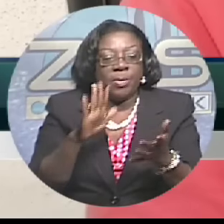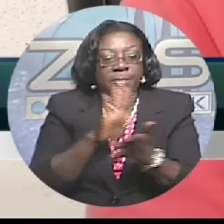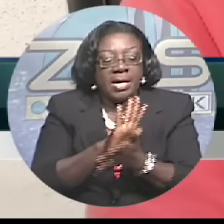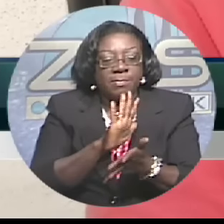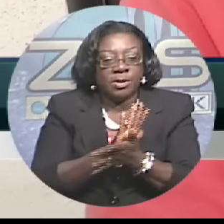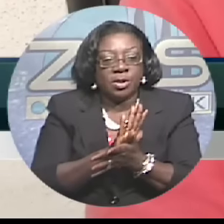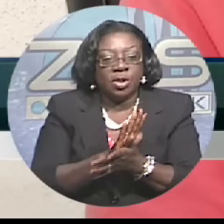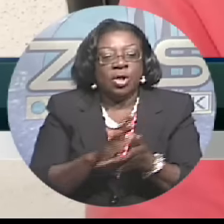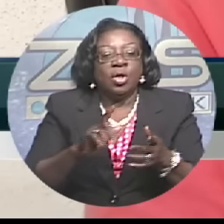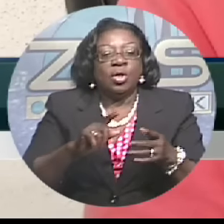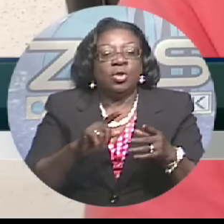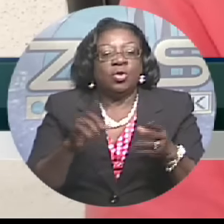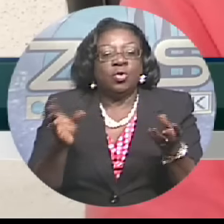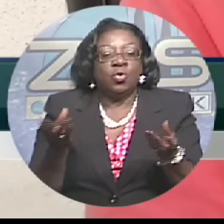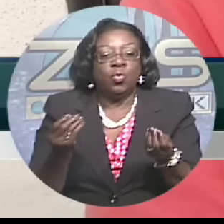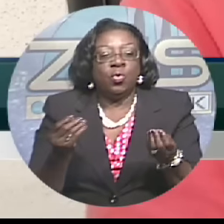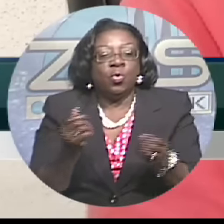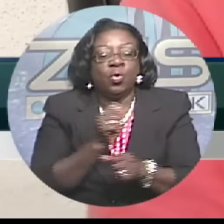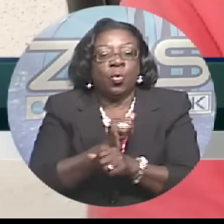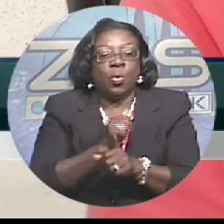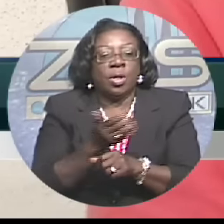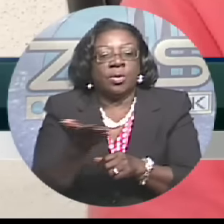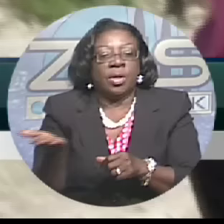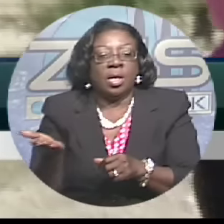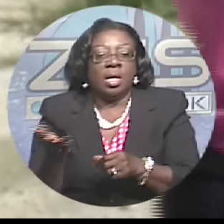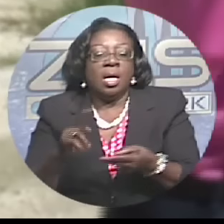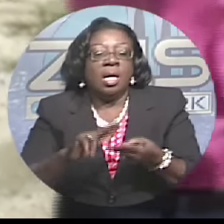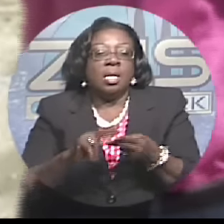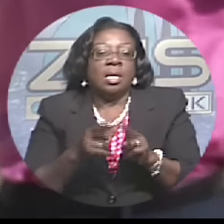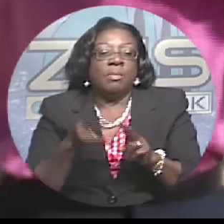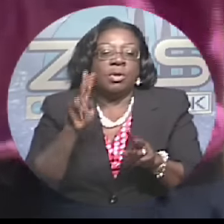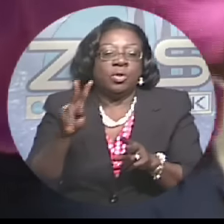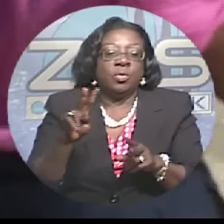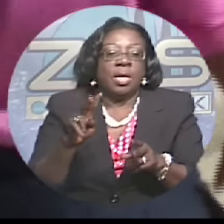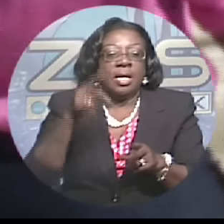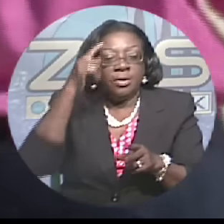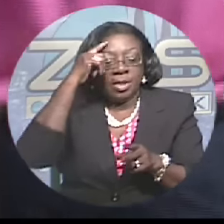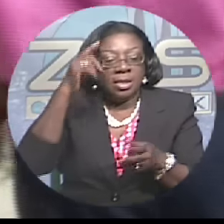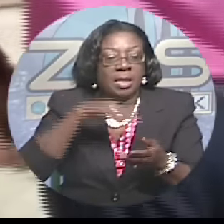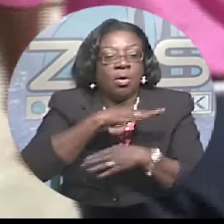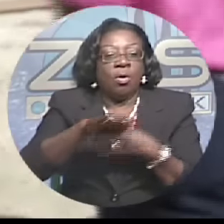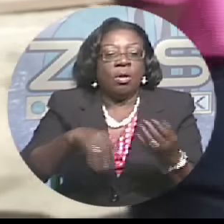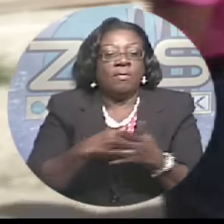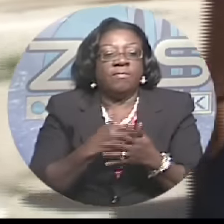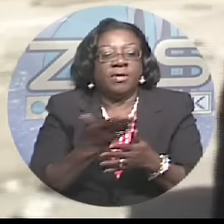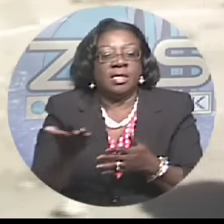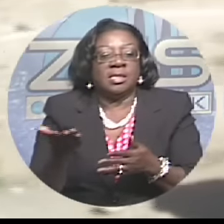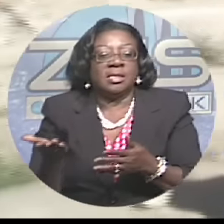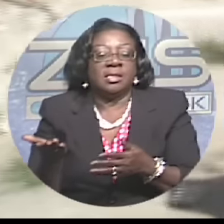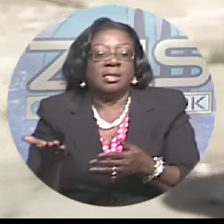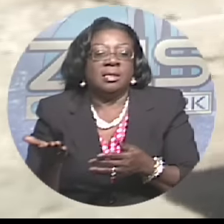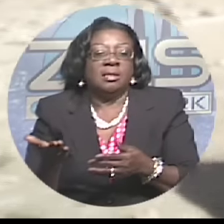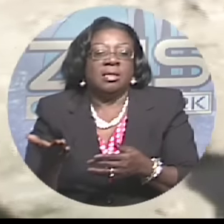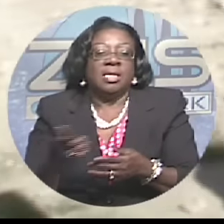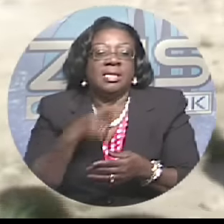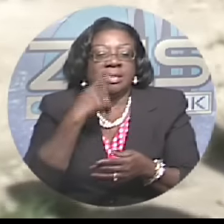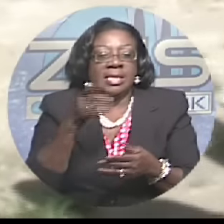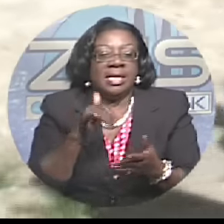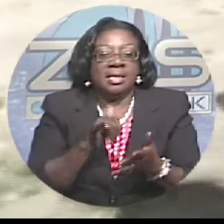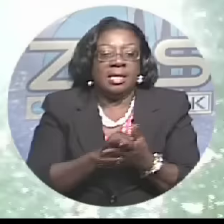one. Number two, I think that this whole matter was preempted in saying